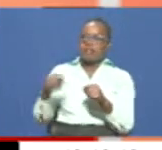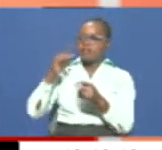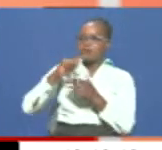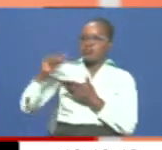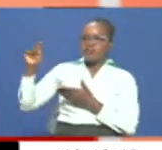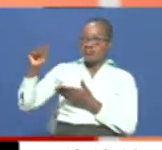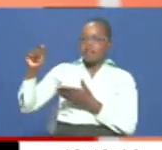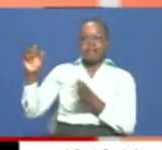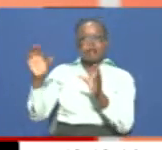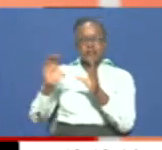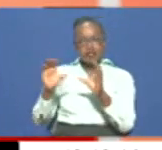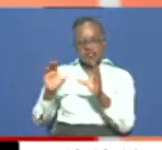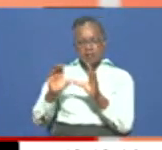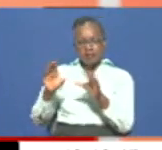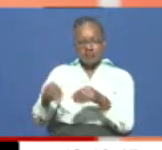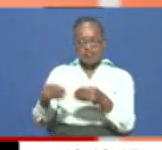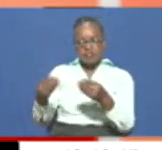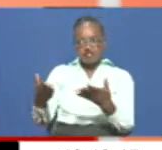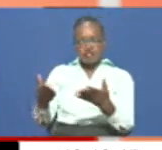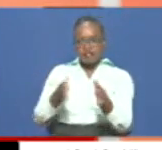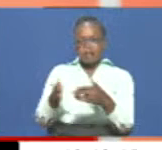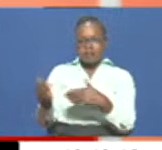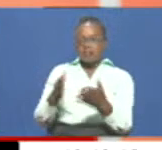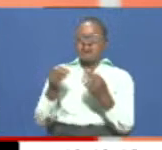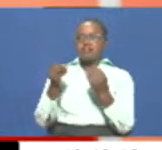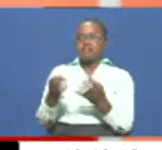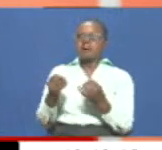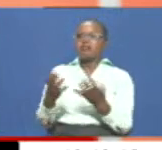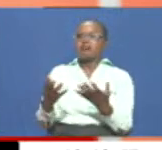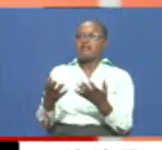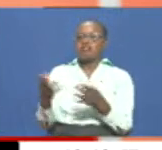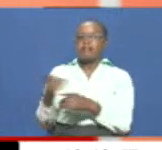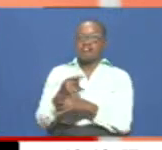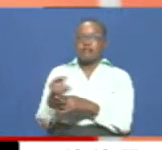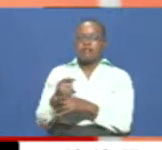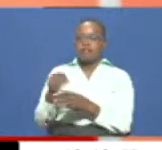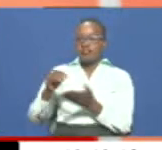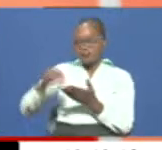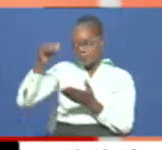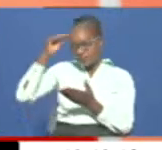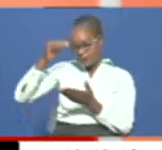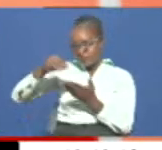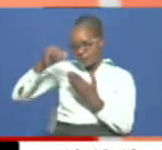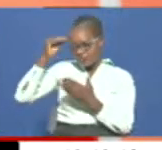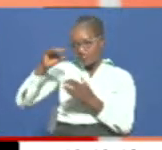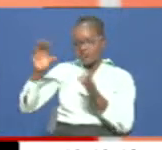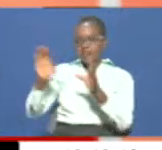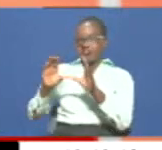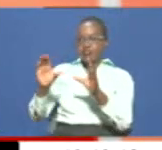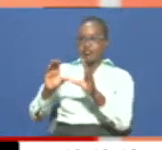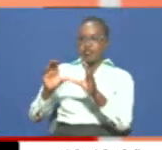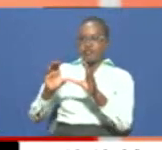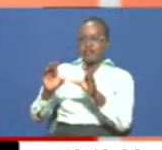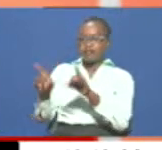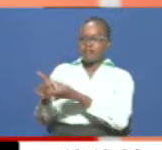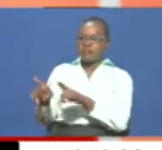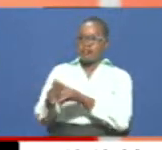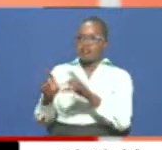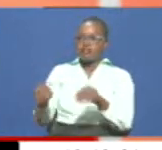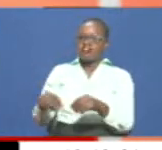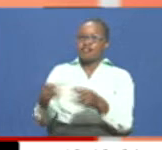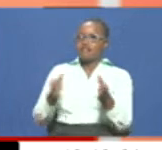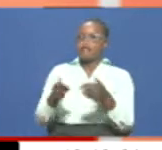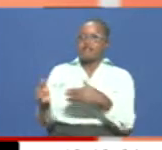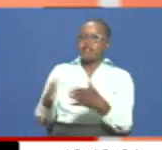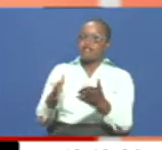coaches, we provided a lot of opportunities of training, of learning to coaches. We've given a lot of opportunities